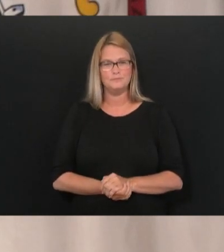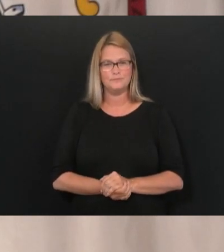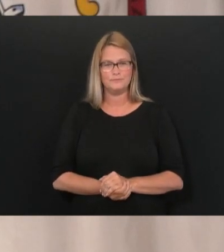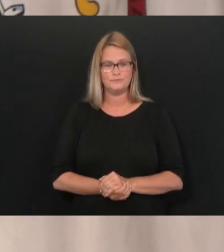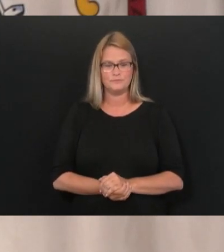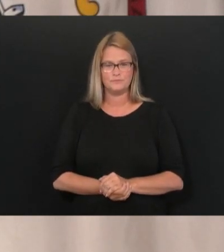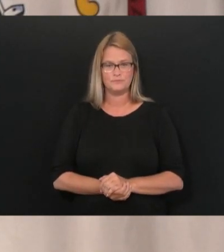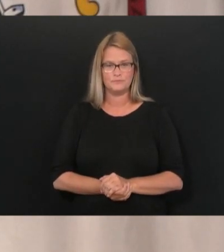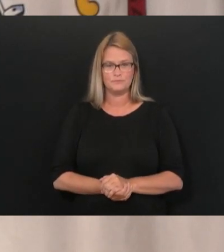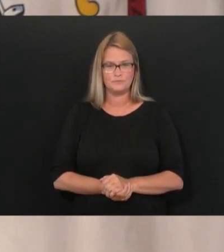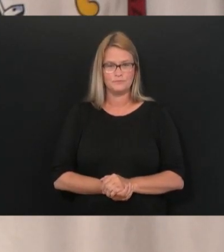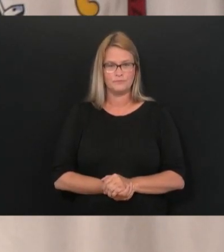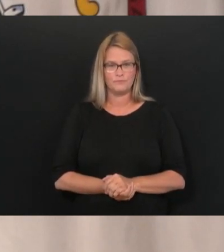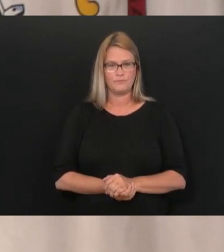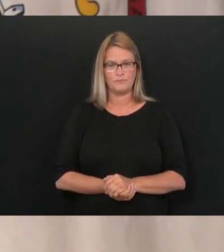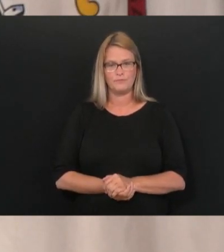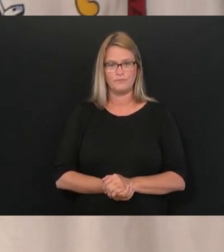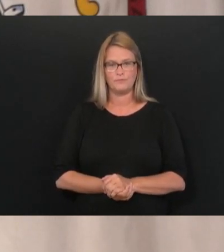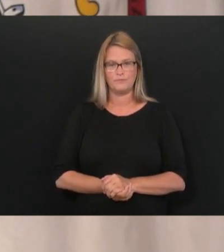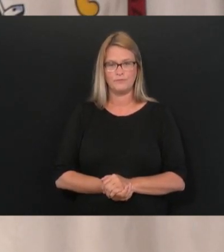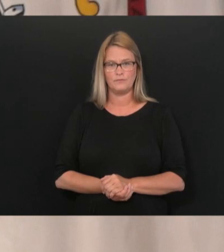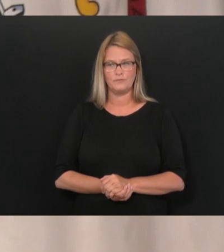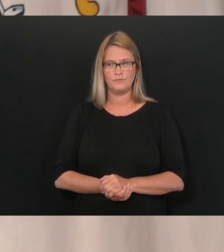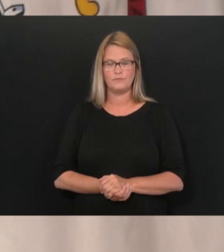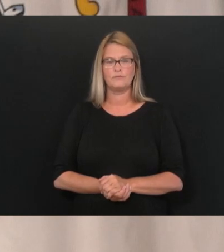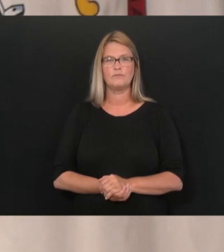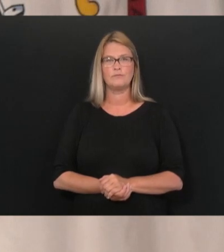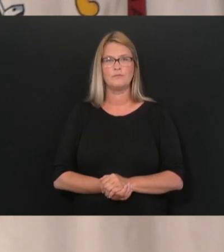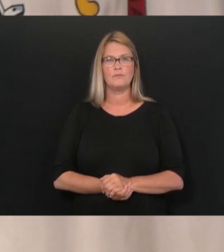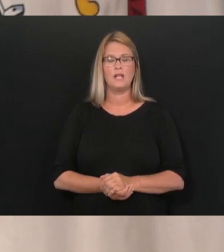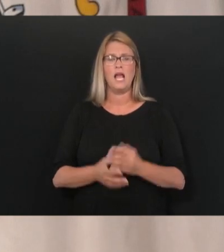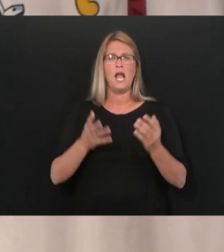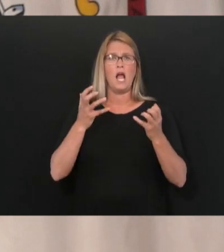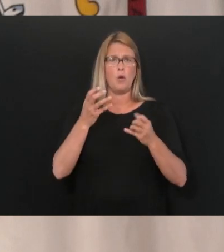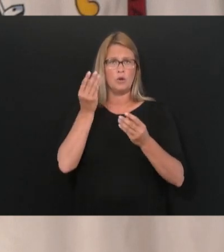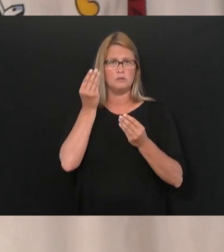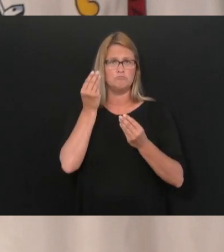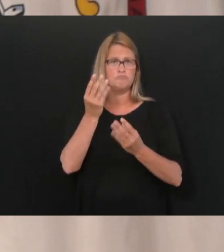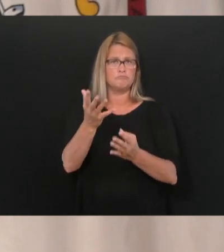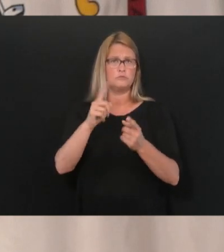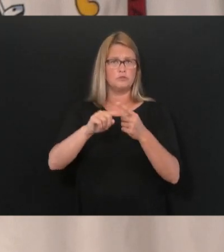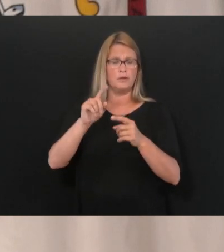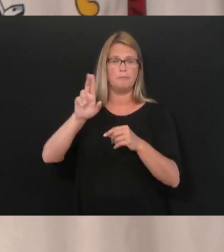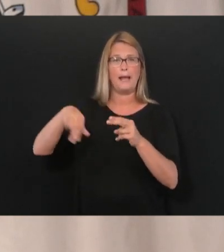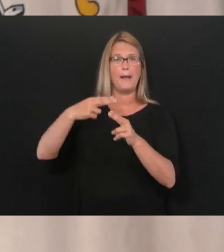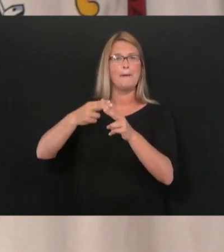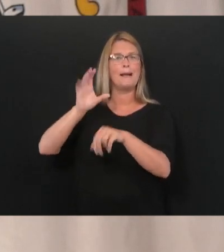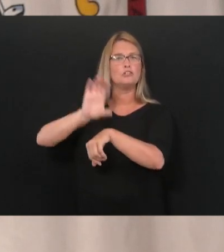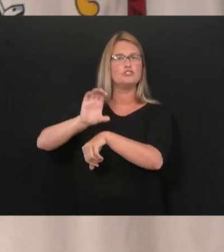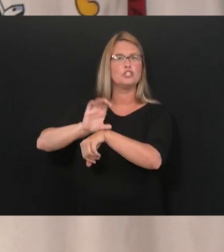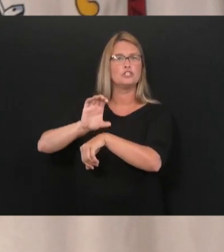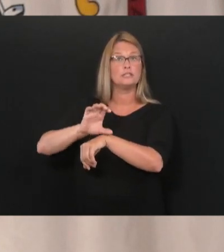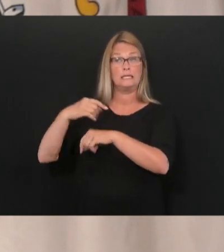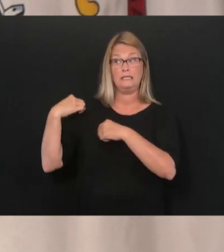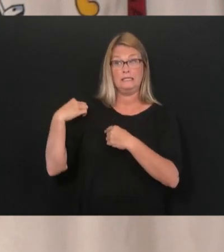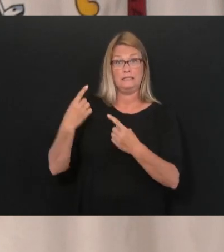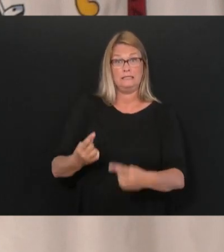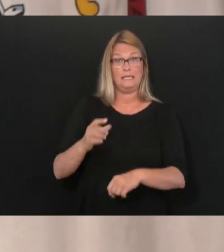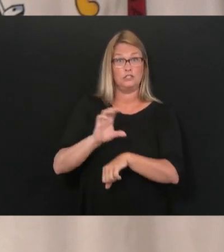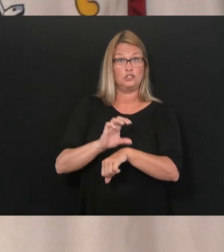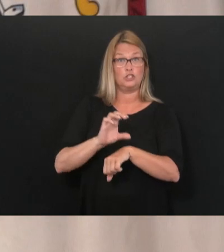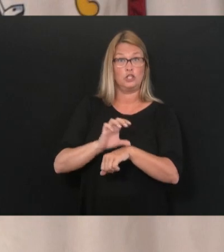I want to shoot a little shot across our bow in regard to our churches. Since churches have